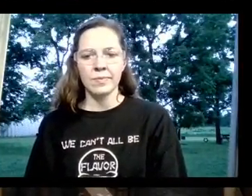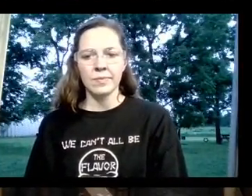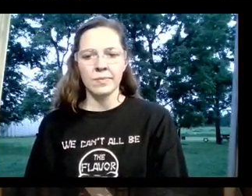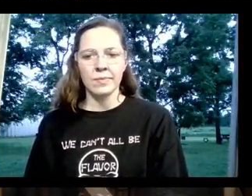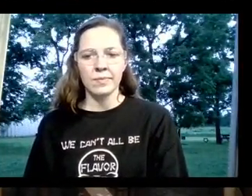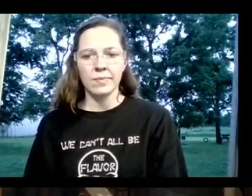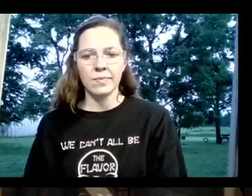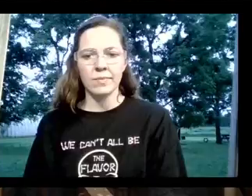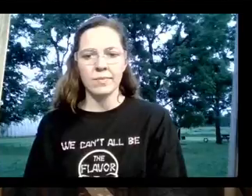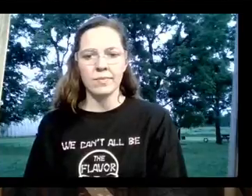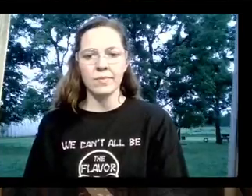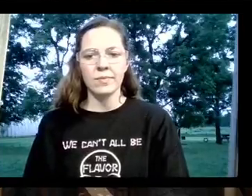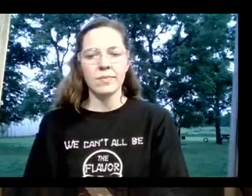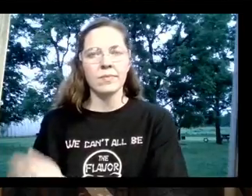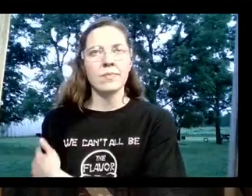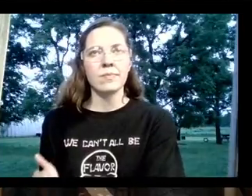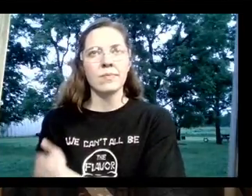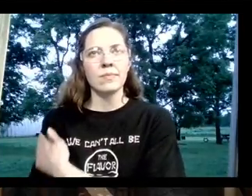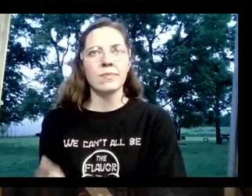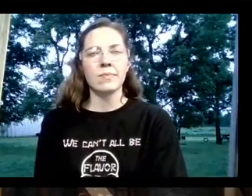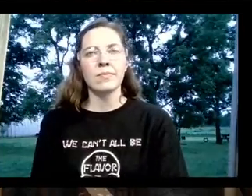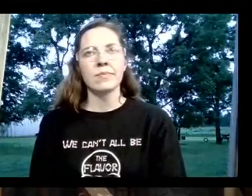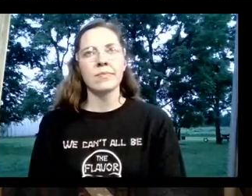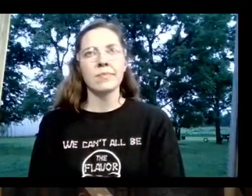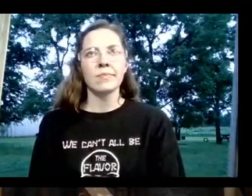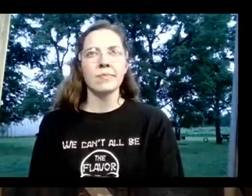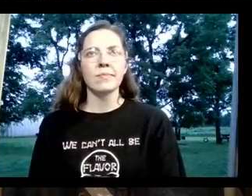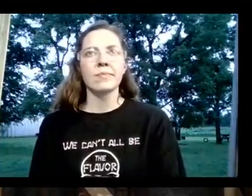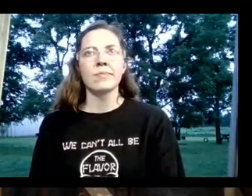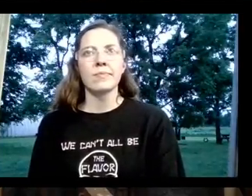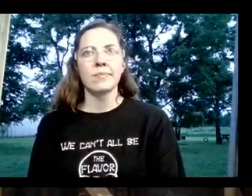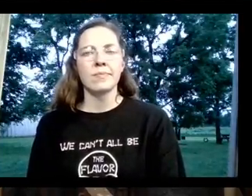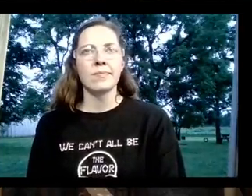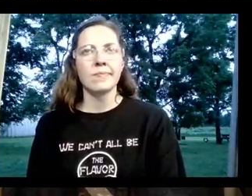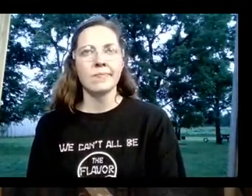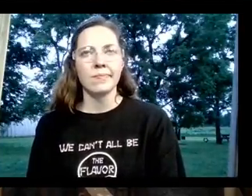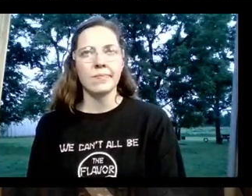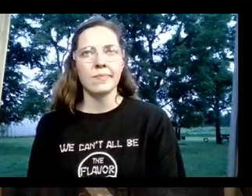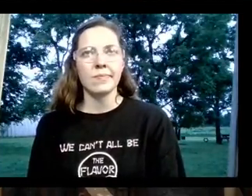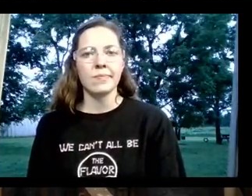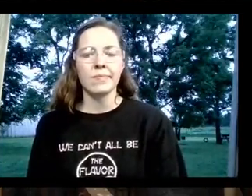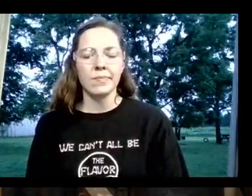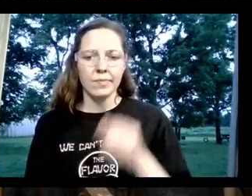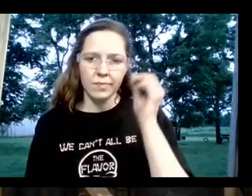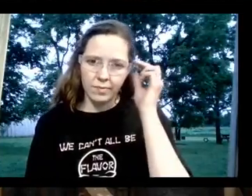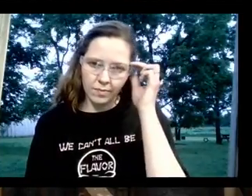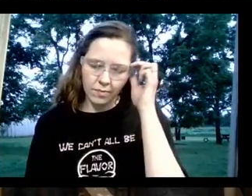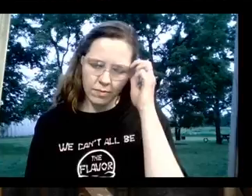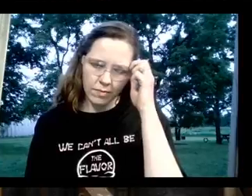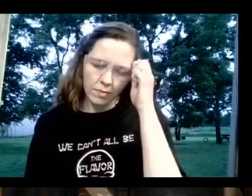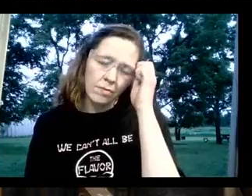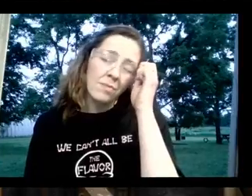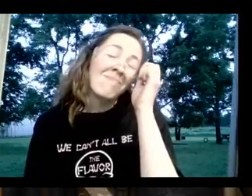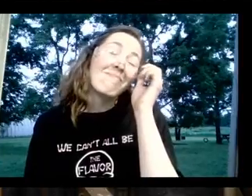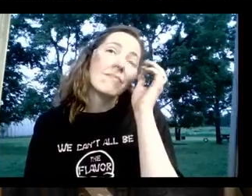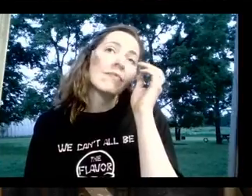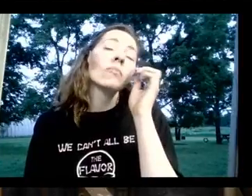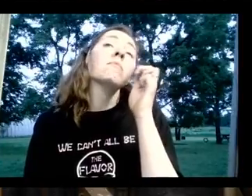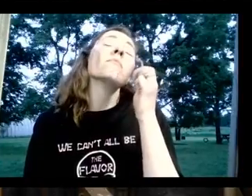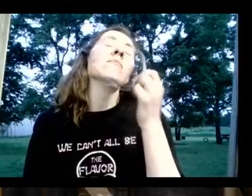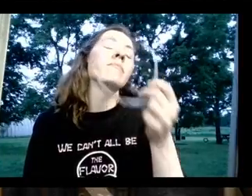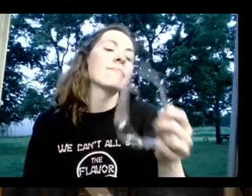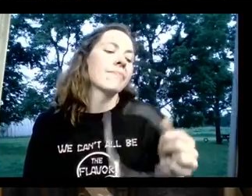somebody did, I don't know if it was an Instagram post where I saw it. I want to say it was on Instagram. I saw somebody and they